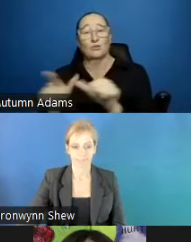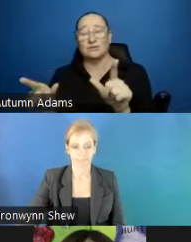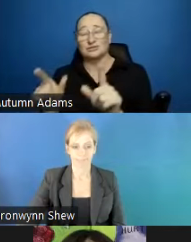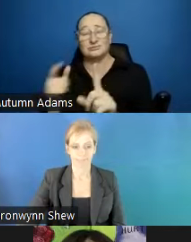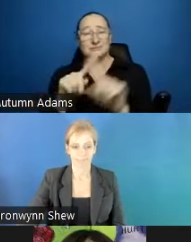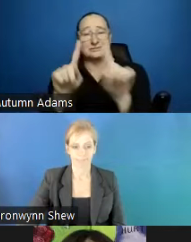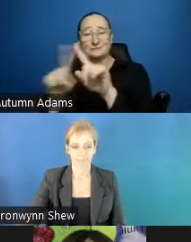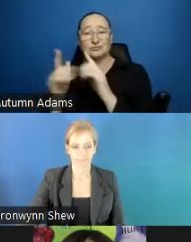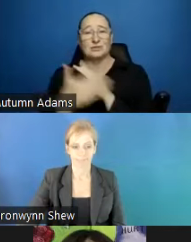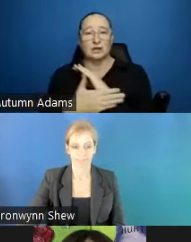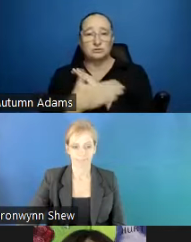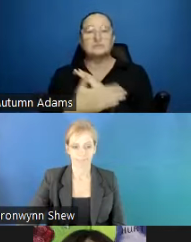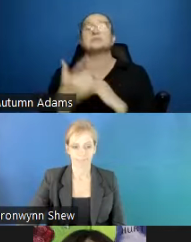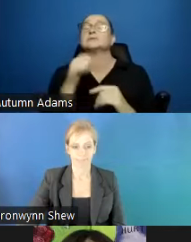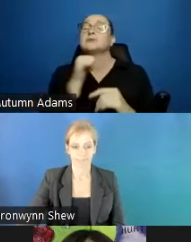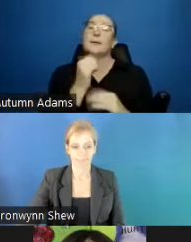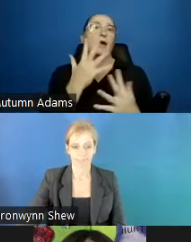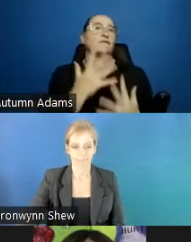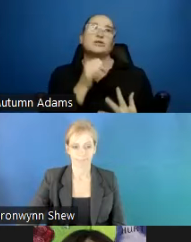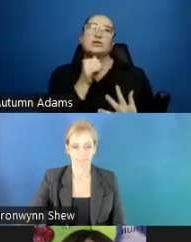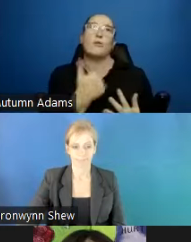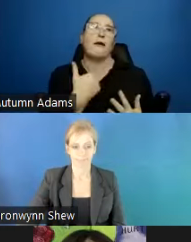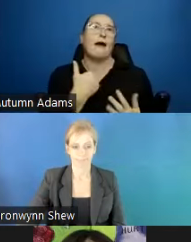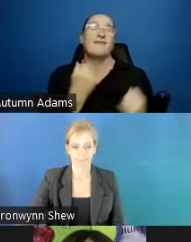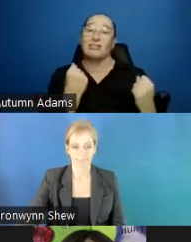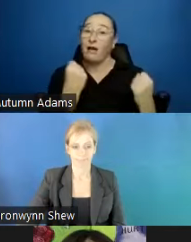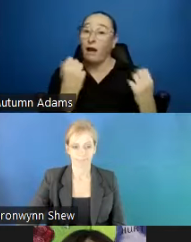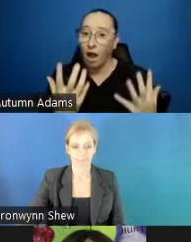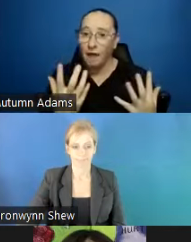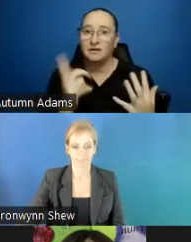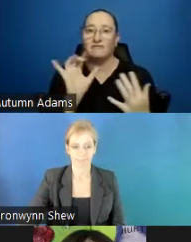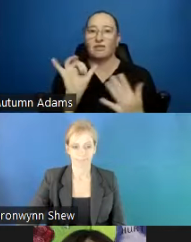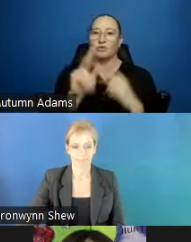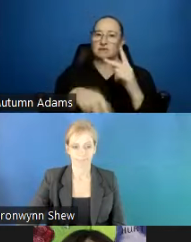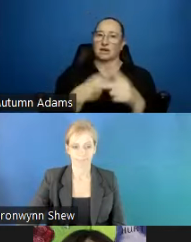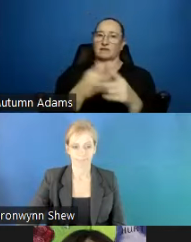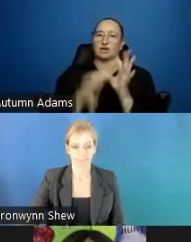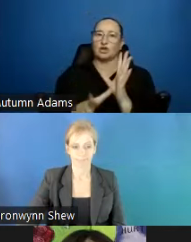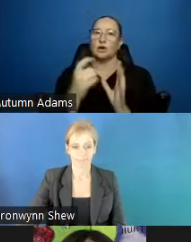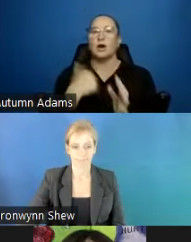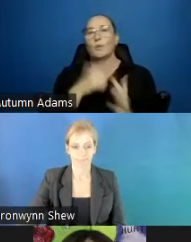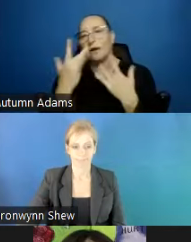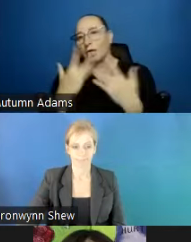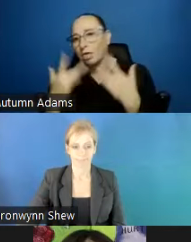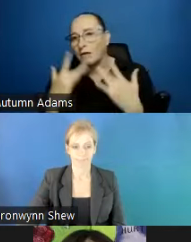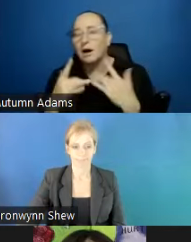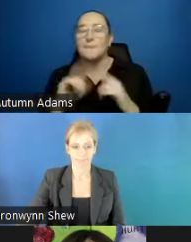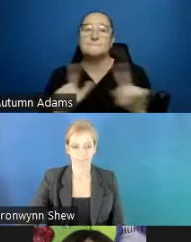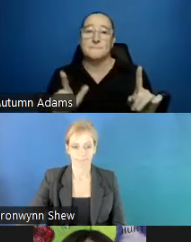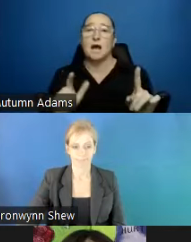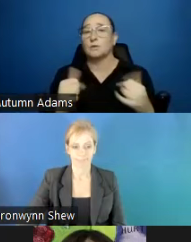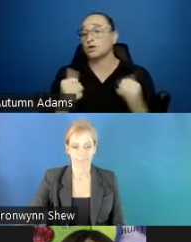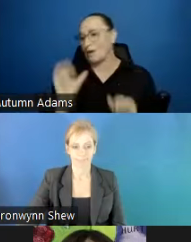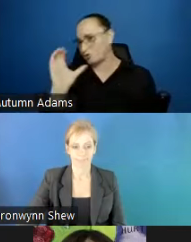those interpreters, you know, we are lacking. But we could try to find different ways to get them the resources they